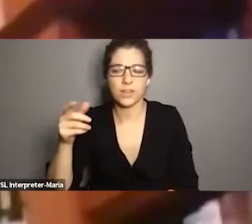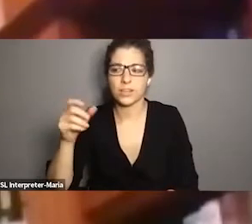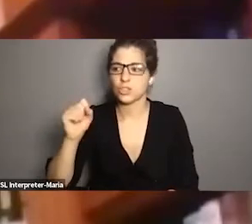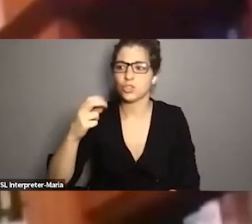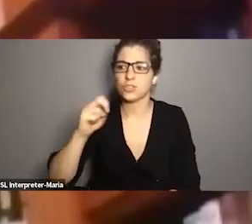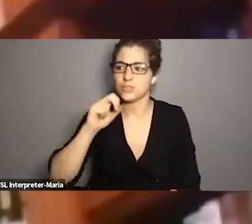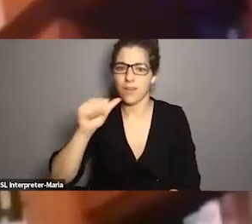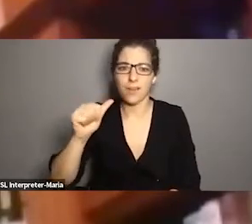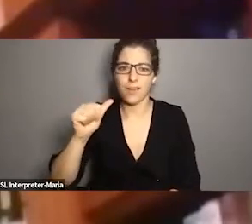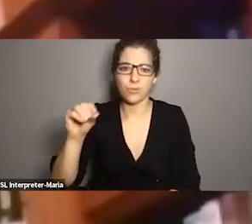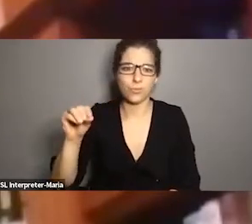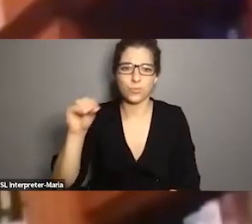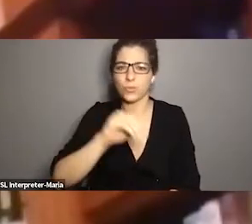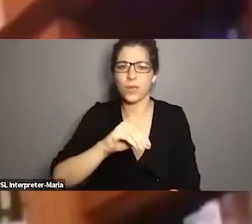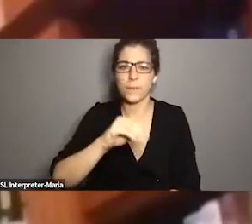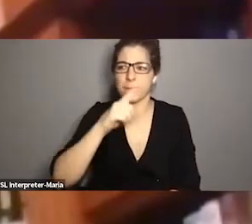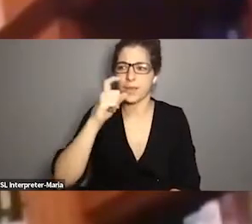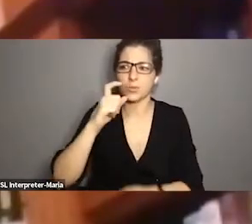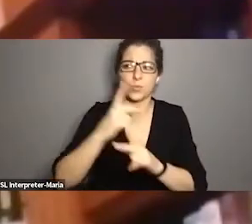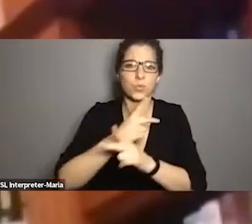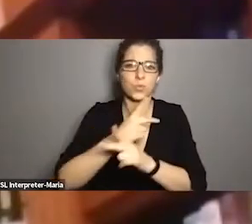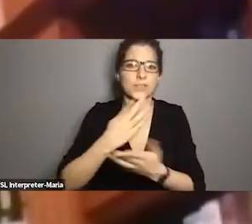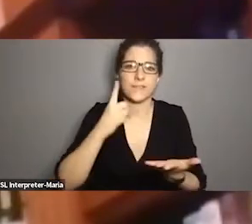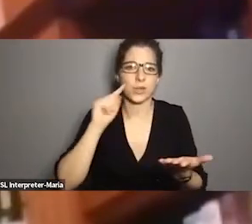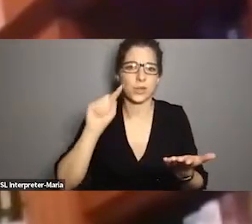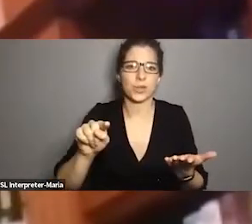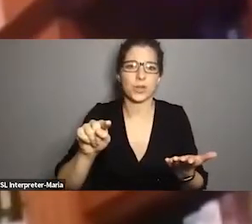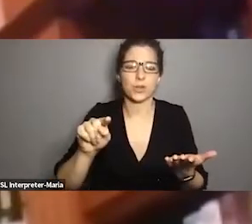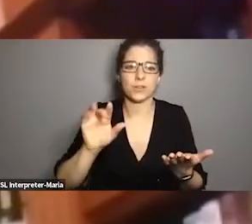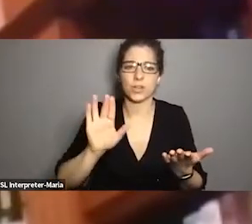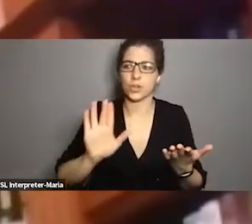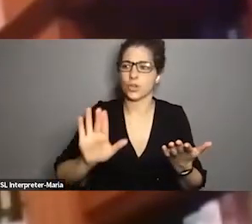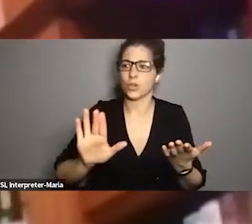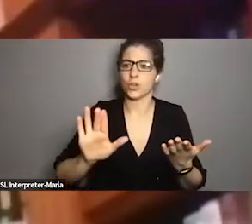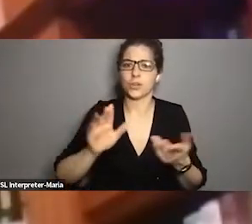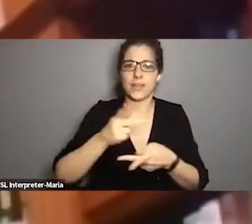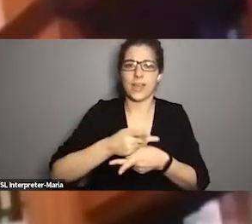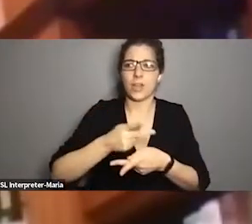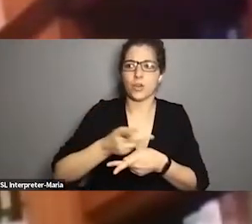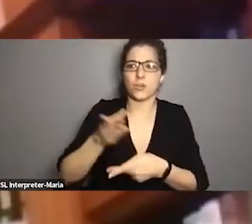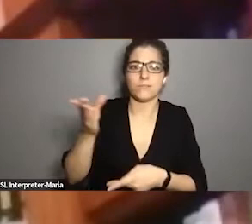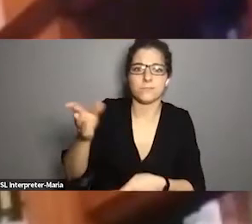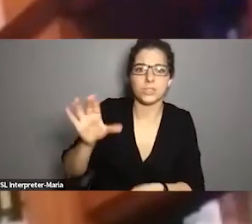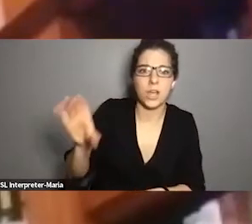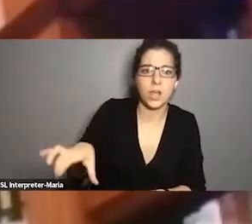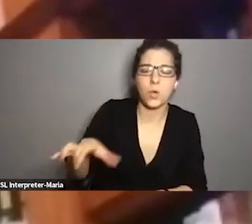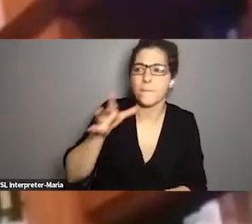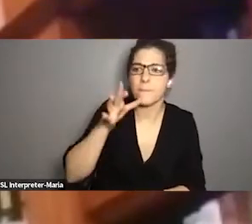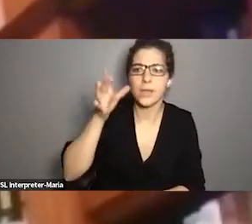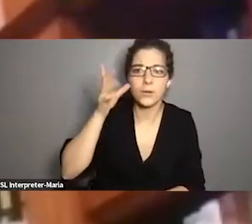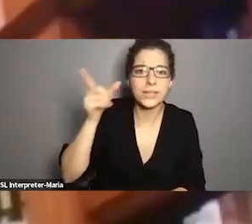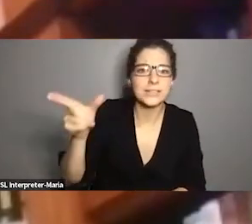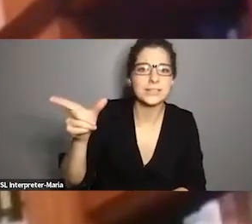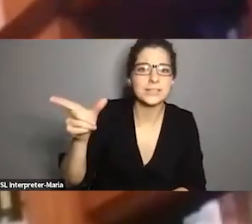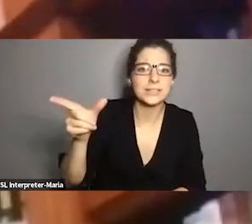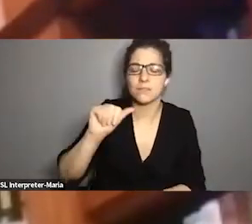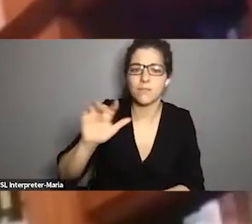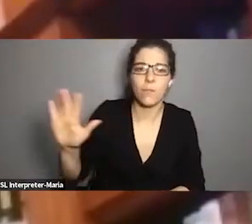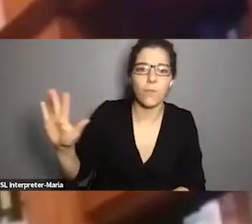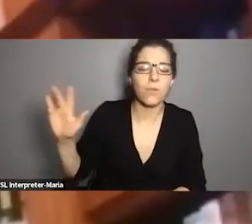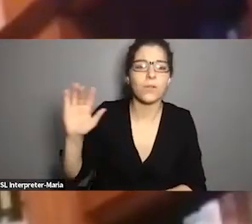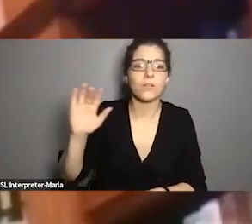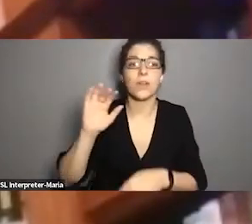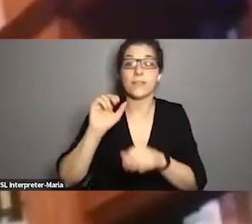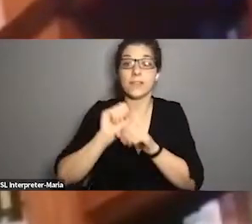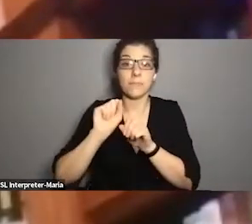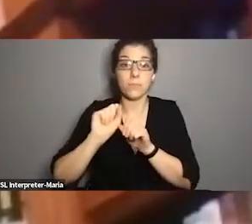going to relocate because it would be the worst thing because all of her care is there, her parents and others. So, and the employer